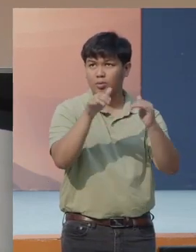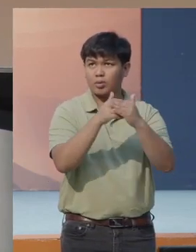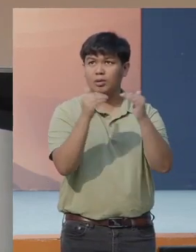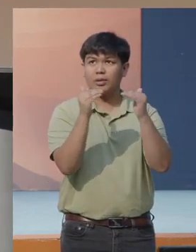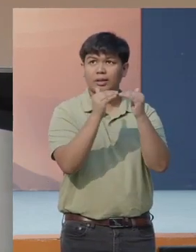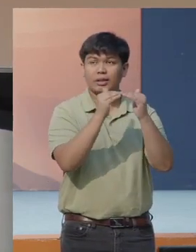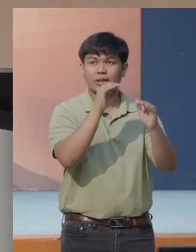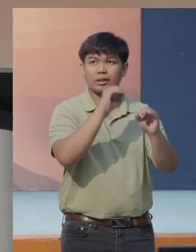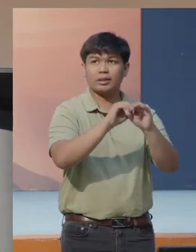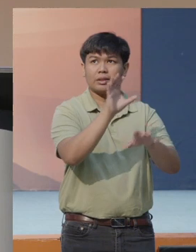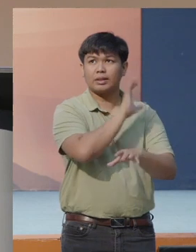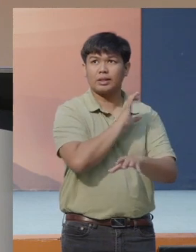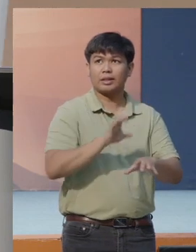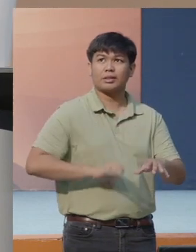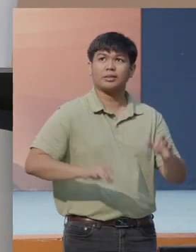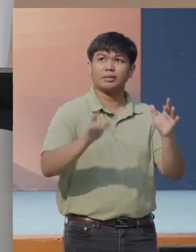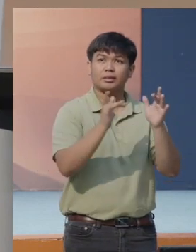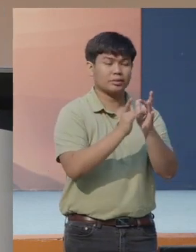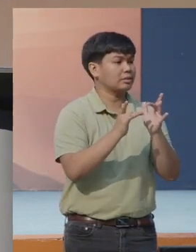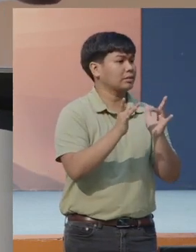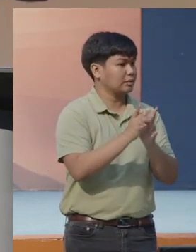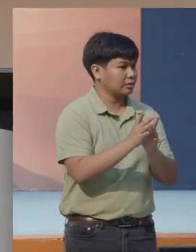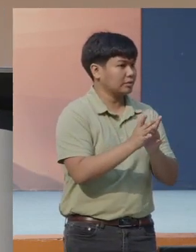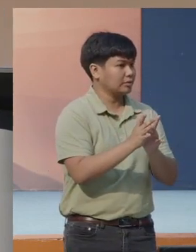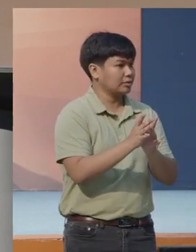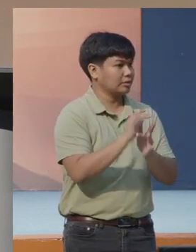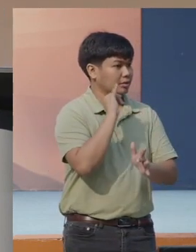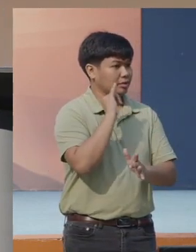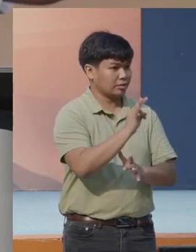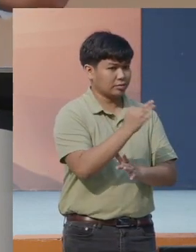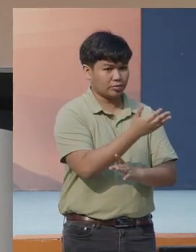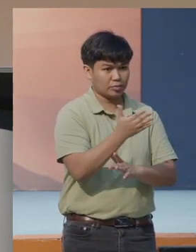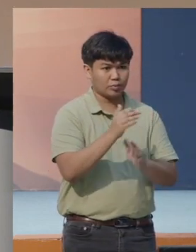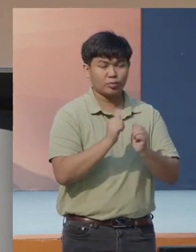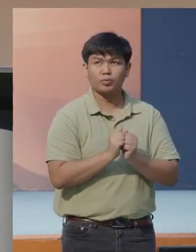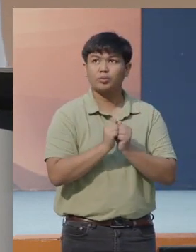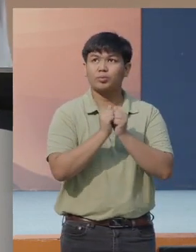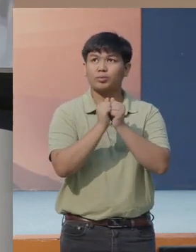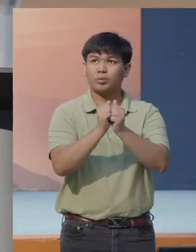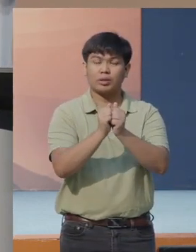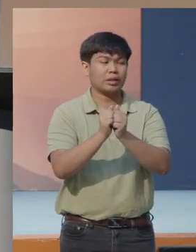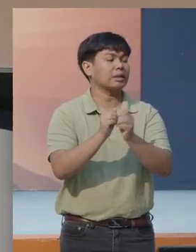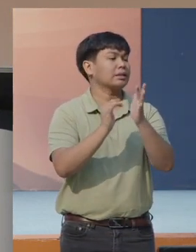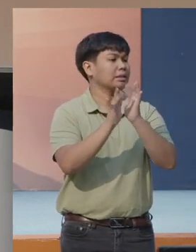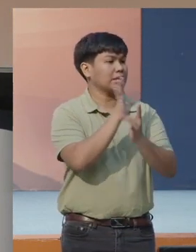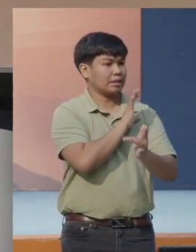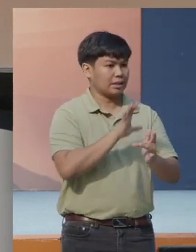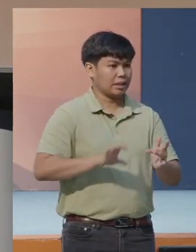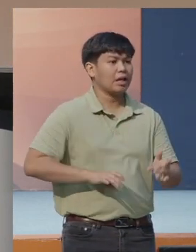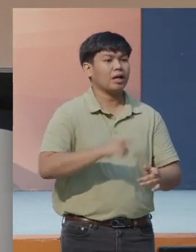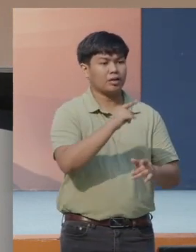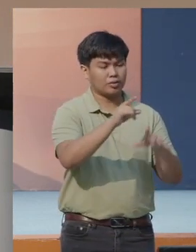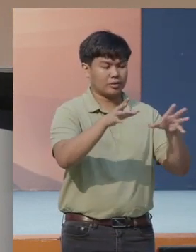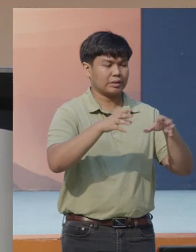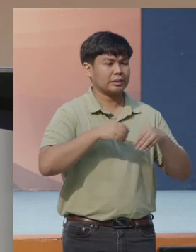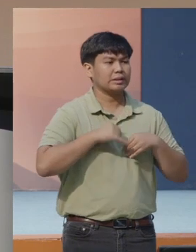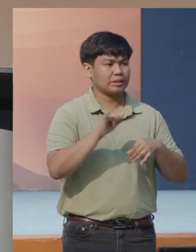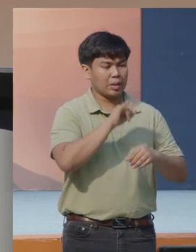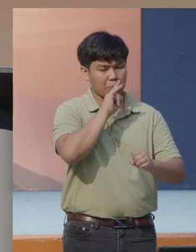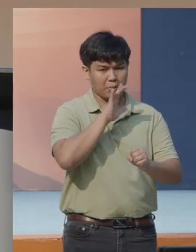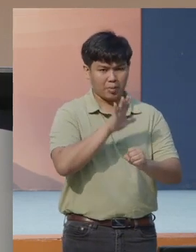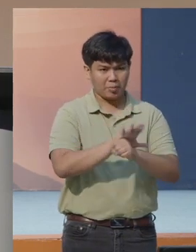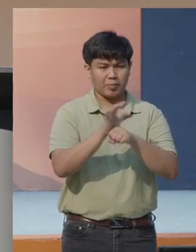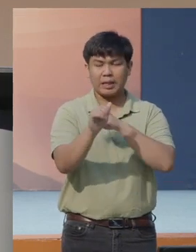all one in Christ Jesus. And if you are Christ's, then you are Abraham's offspring, heir according to the